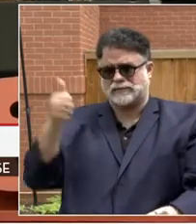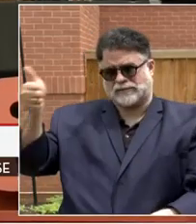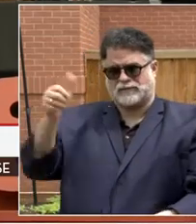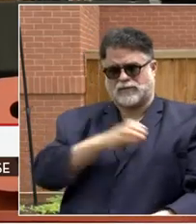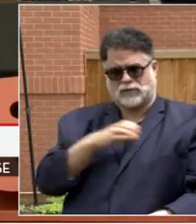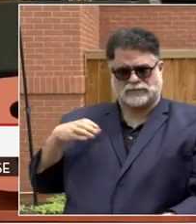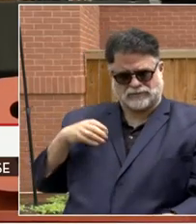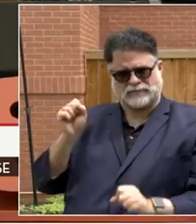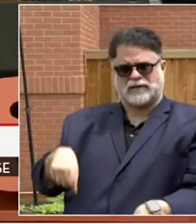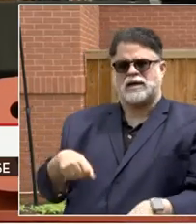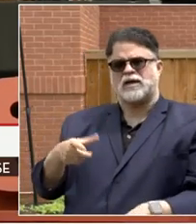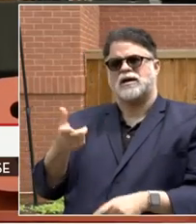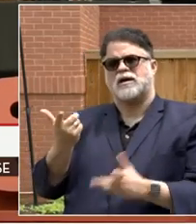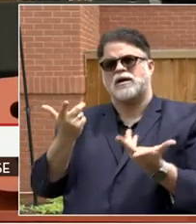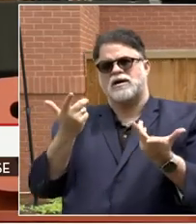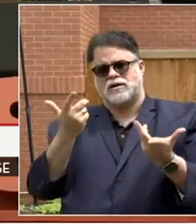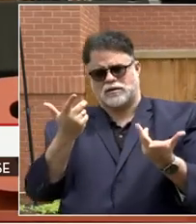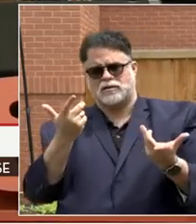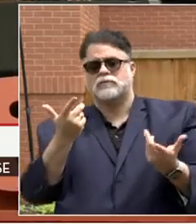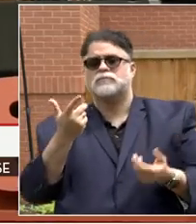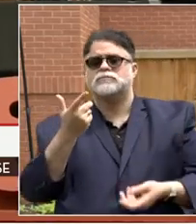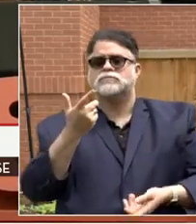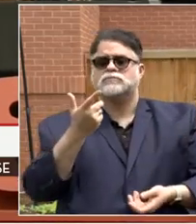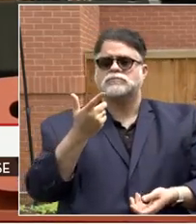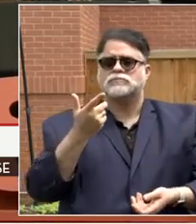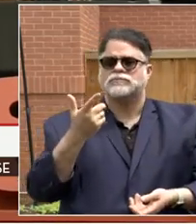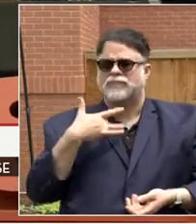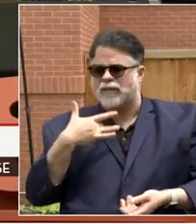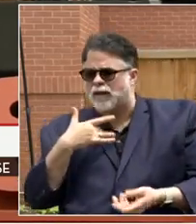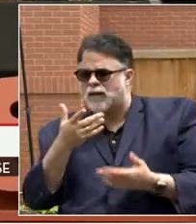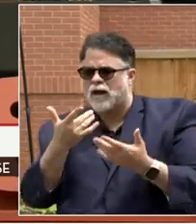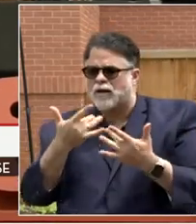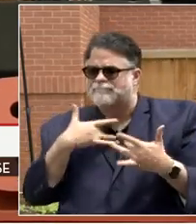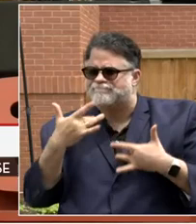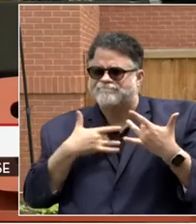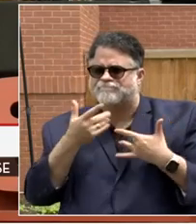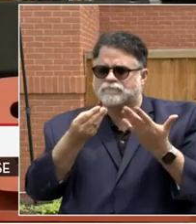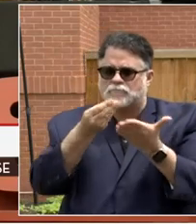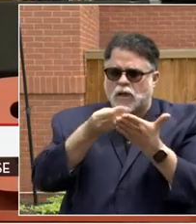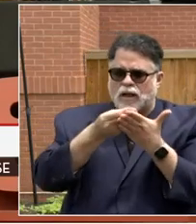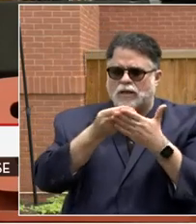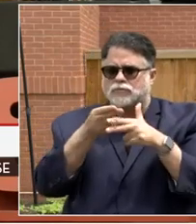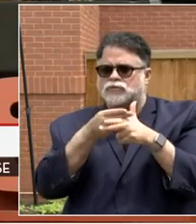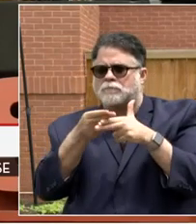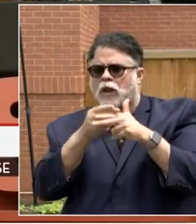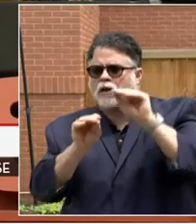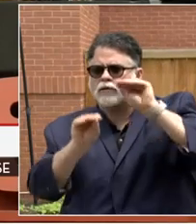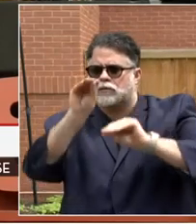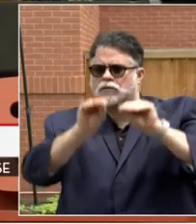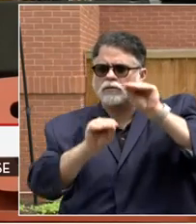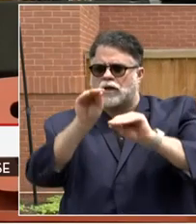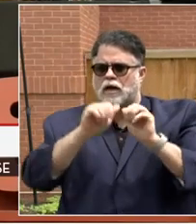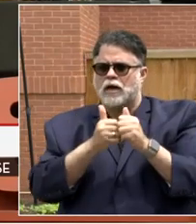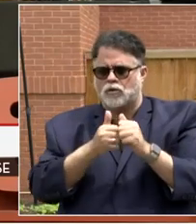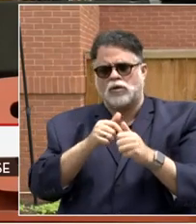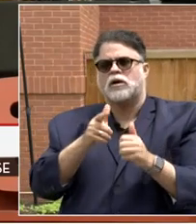ever a question about a shortage of funding for a priority, you have to ask the council.